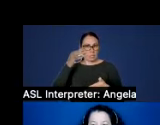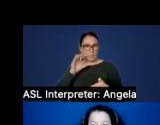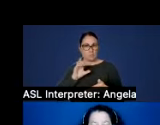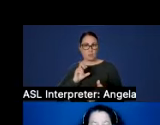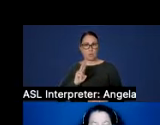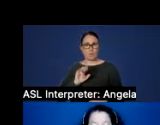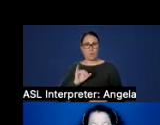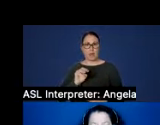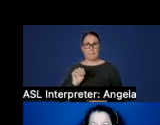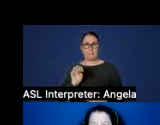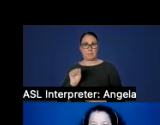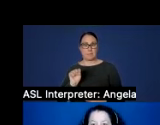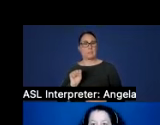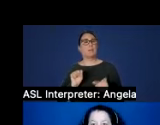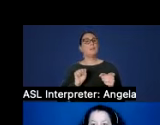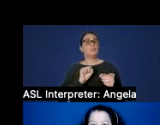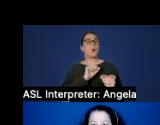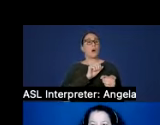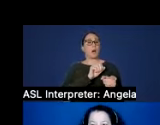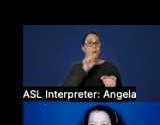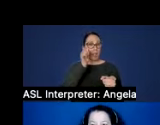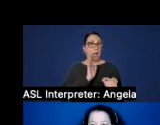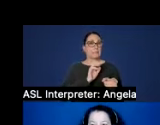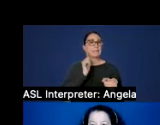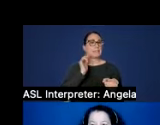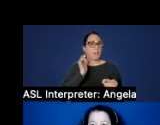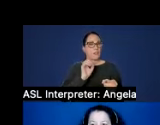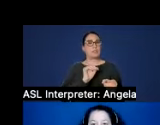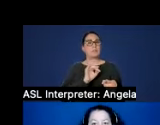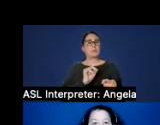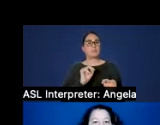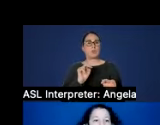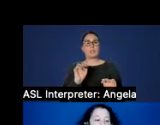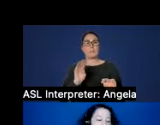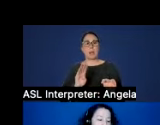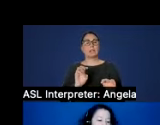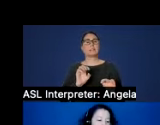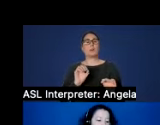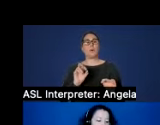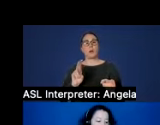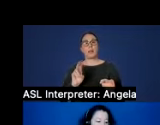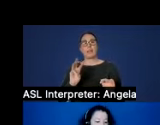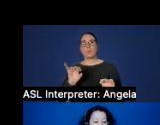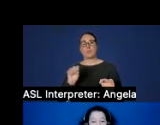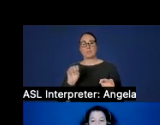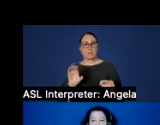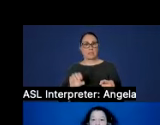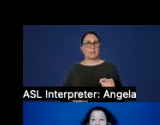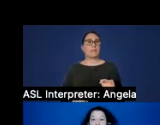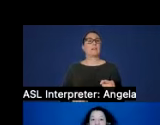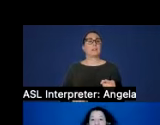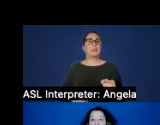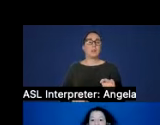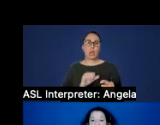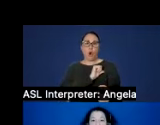were authorized: Alaska, California, Minnesota, Nebraska, Oregon, and Wisconsin. It authorized those